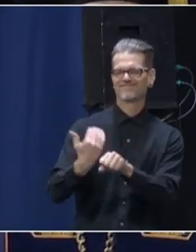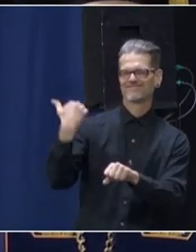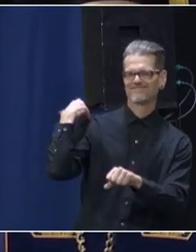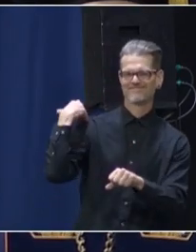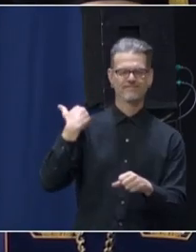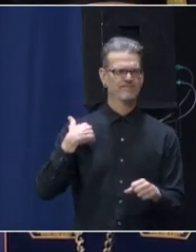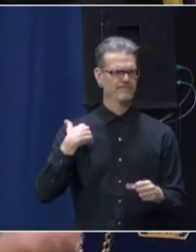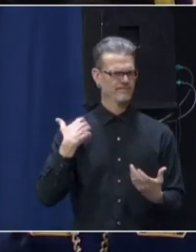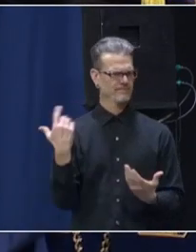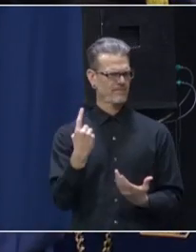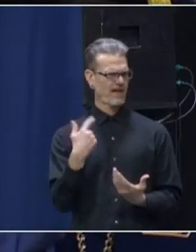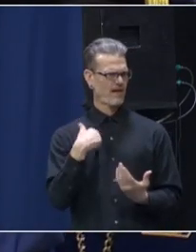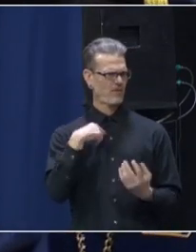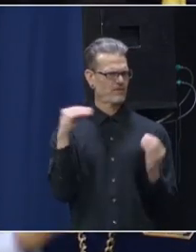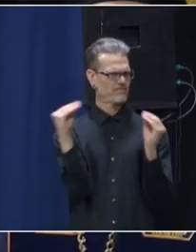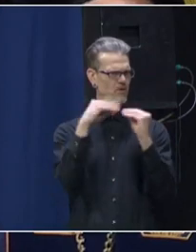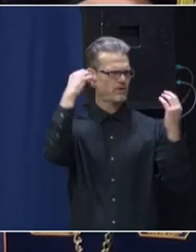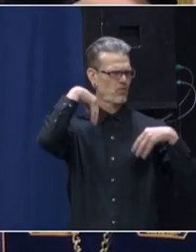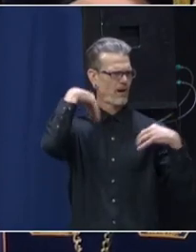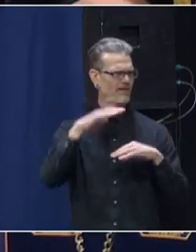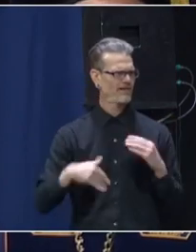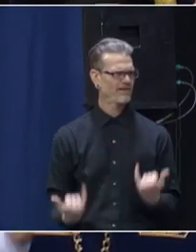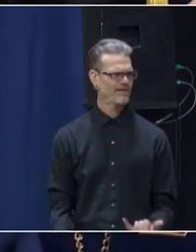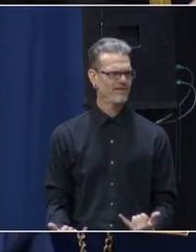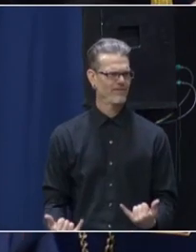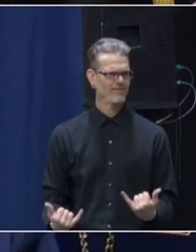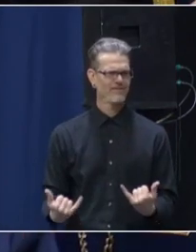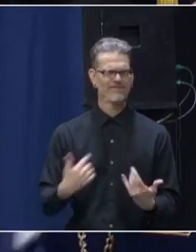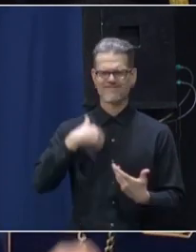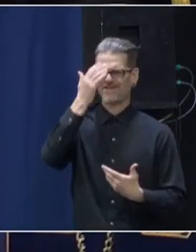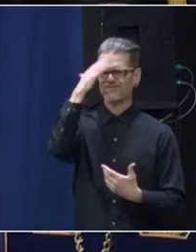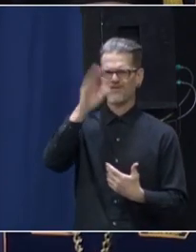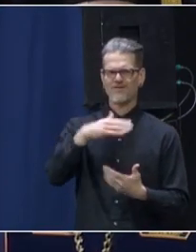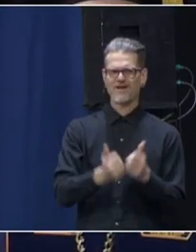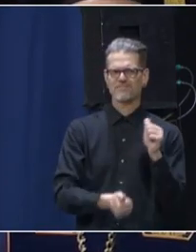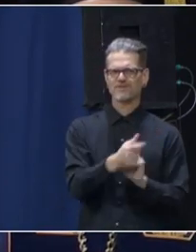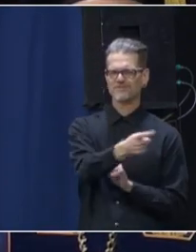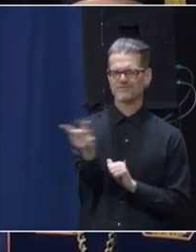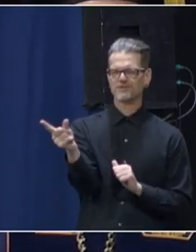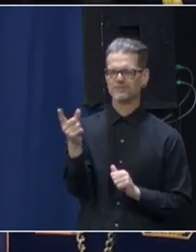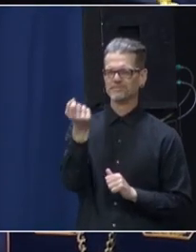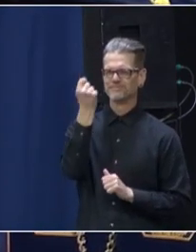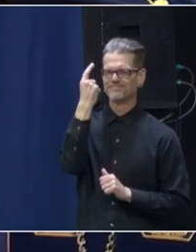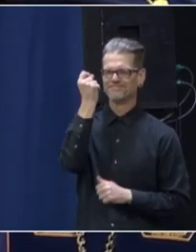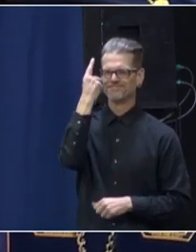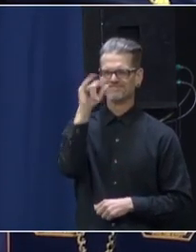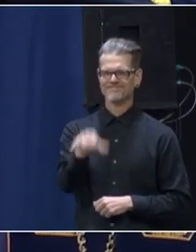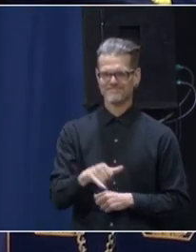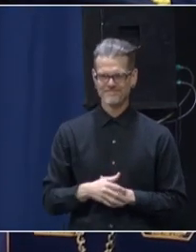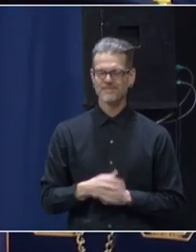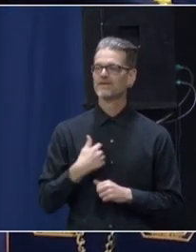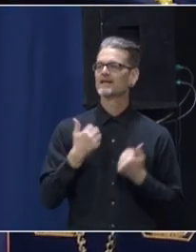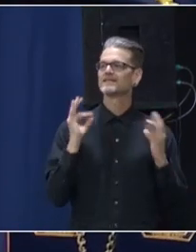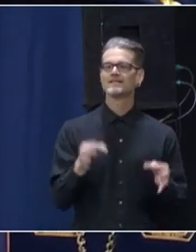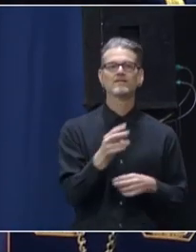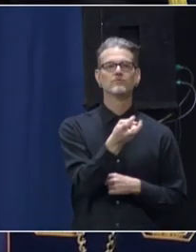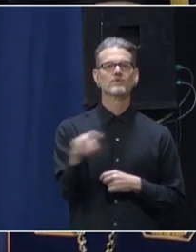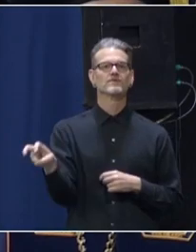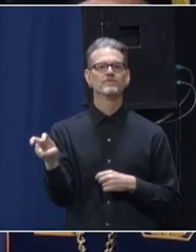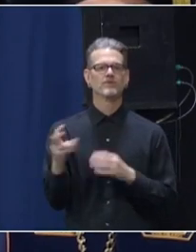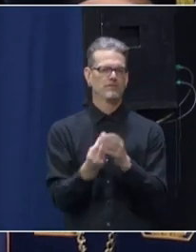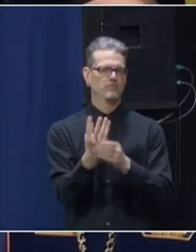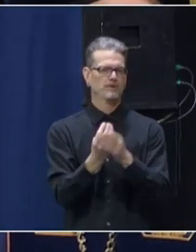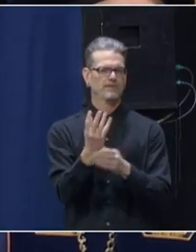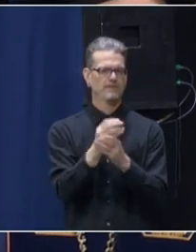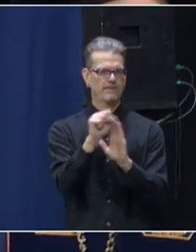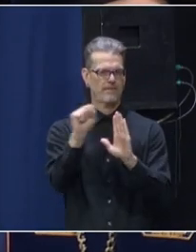somehow even more sweaty than I am right now, and I know most of you relate to me there. I decided to transfer for the spring semester